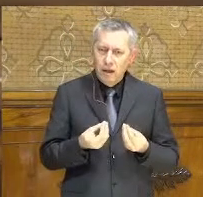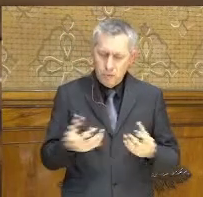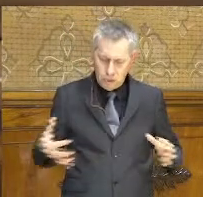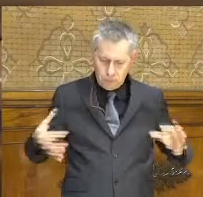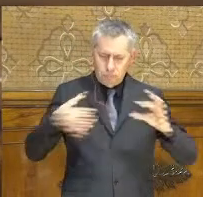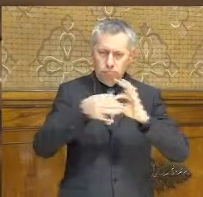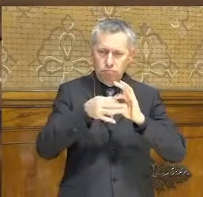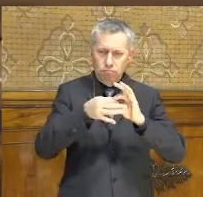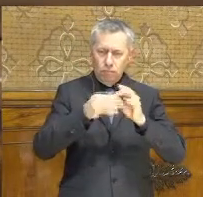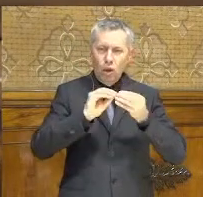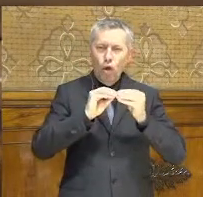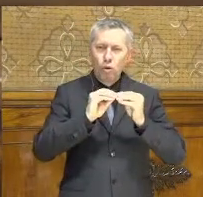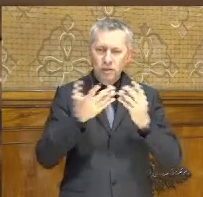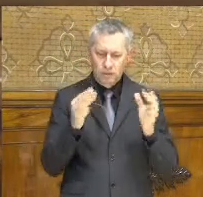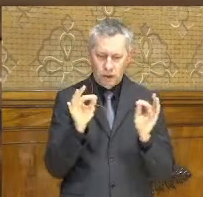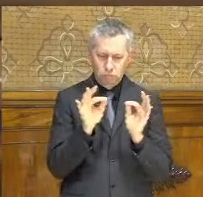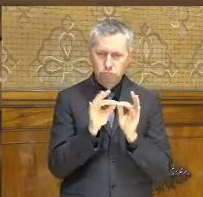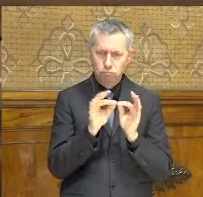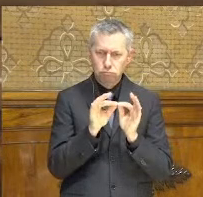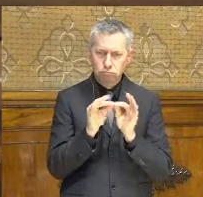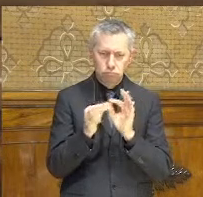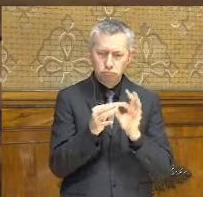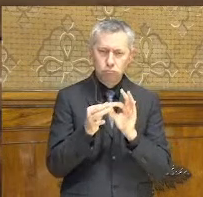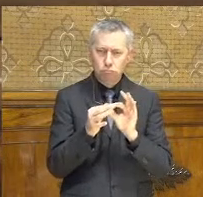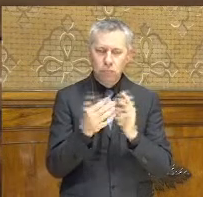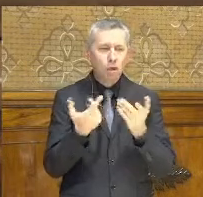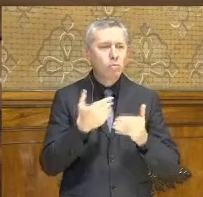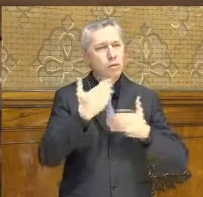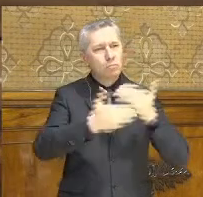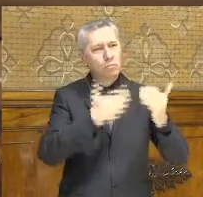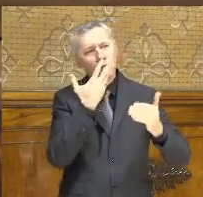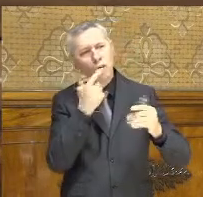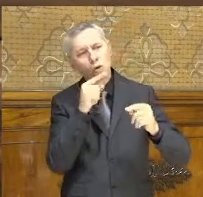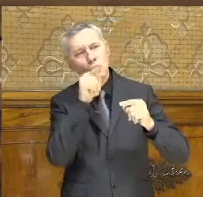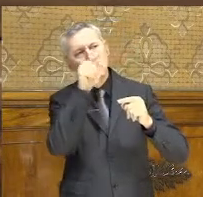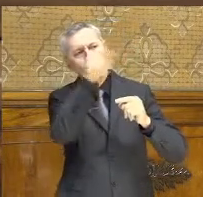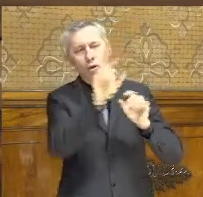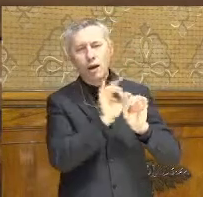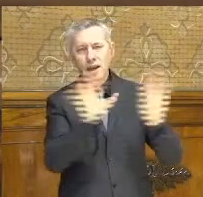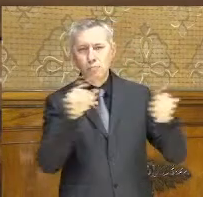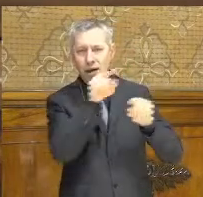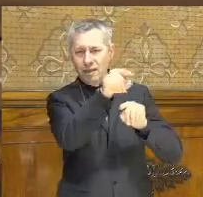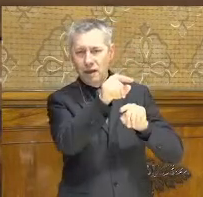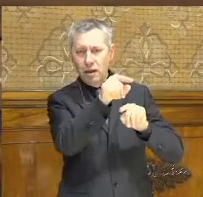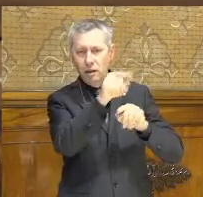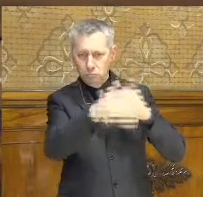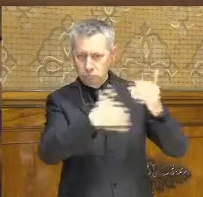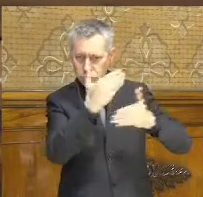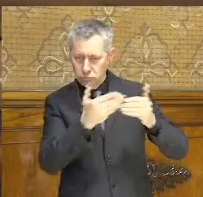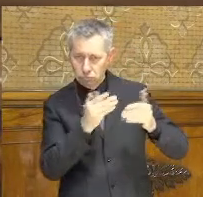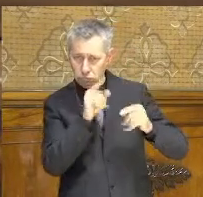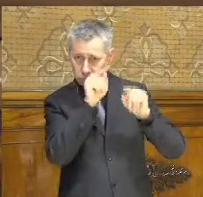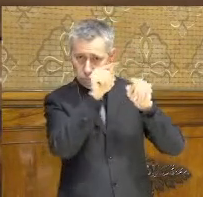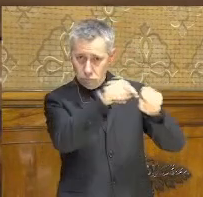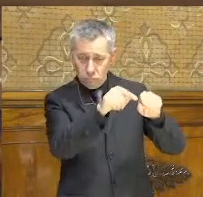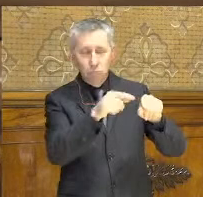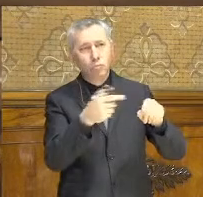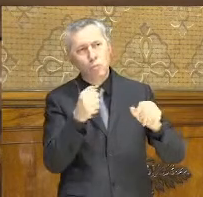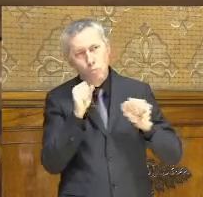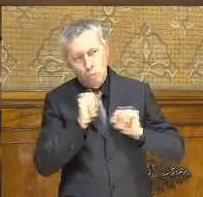try to go towards freedom, to enhance freedom, to foster the possibilities for